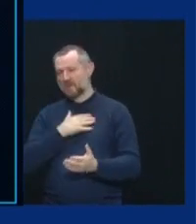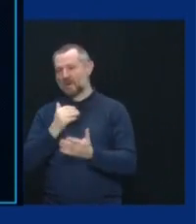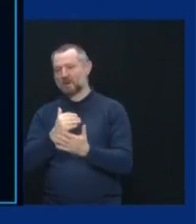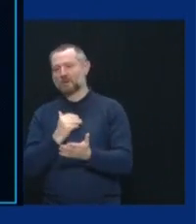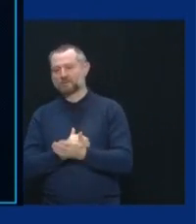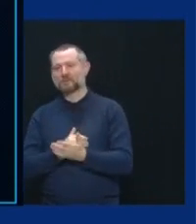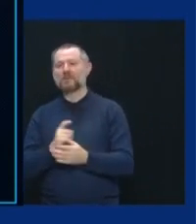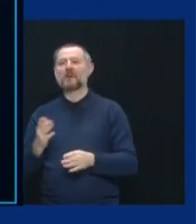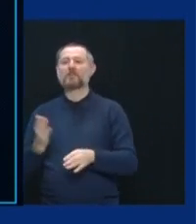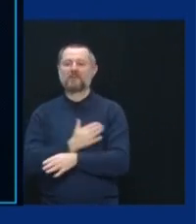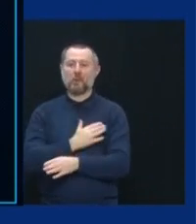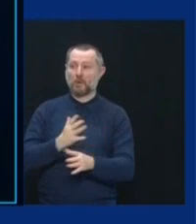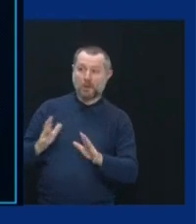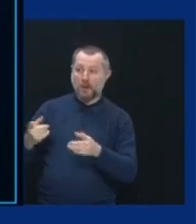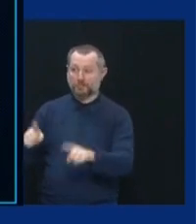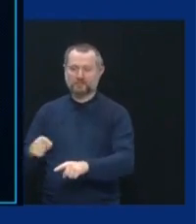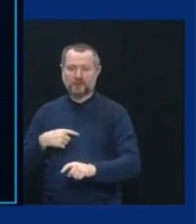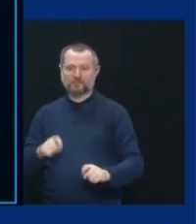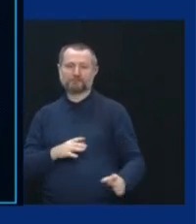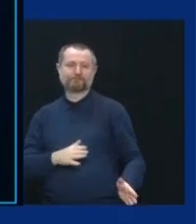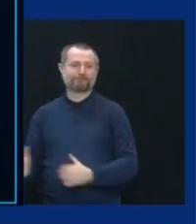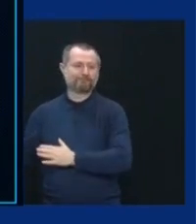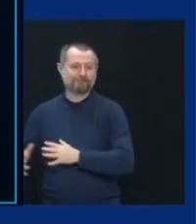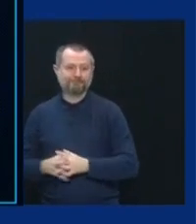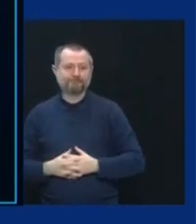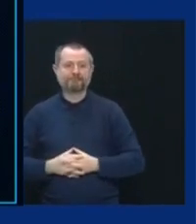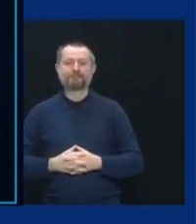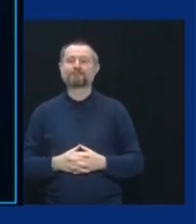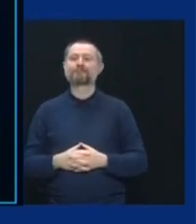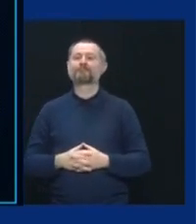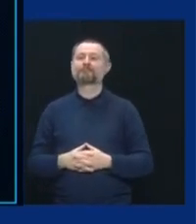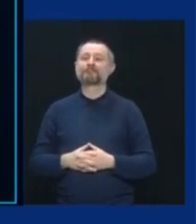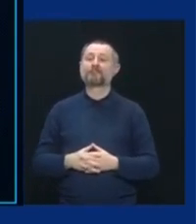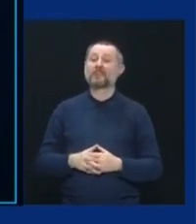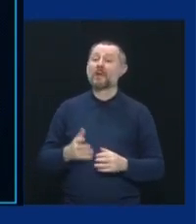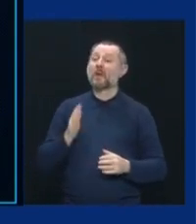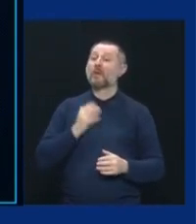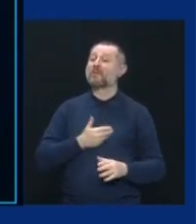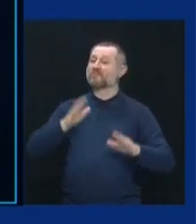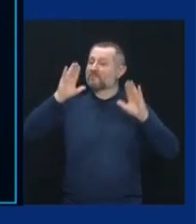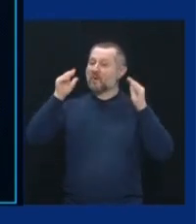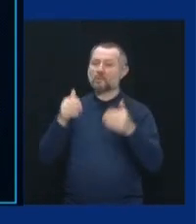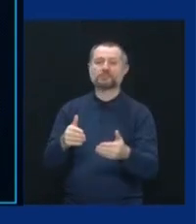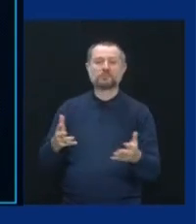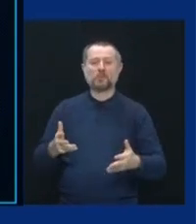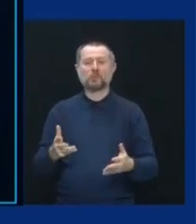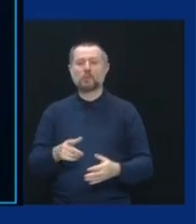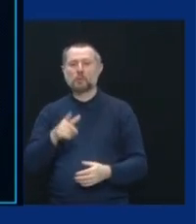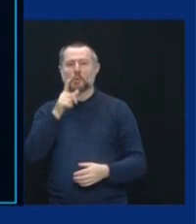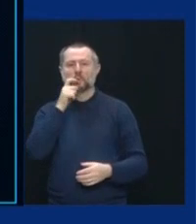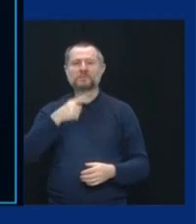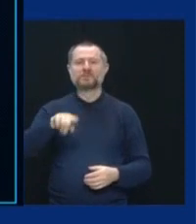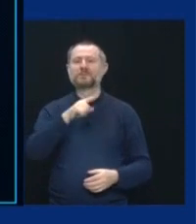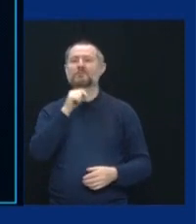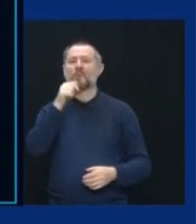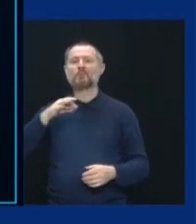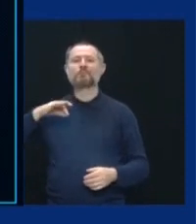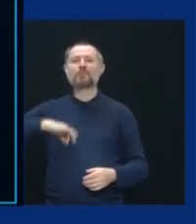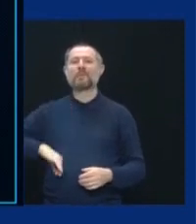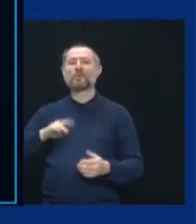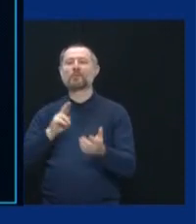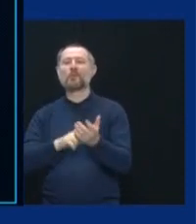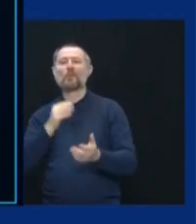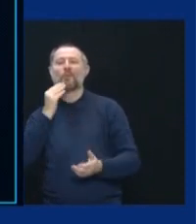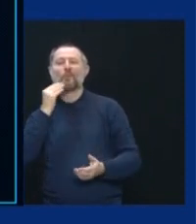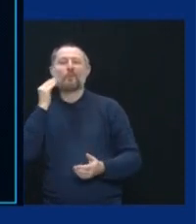before it happens again. Our focus, I believe, is going to be on the for-profit nursing homes.